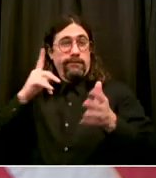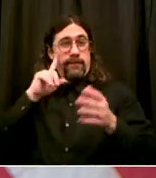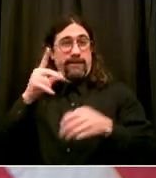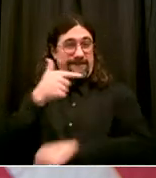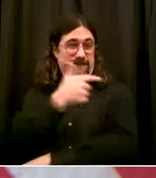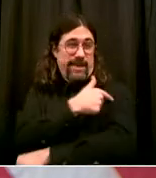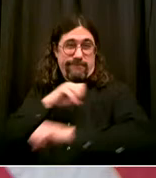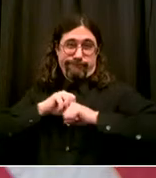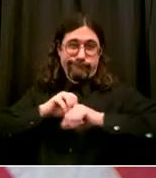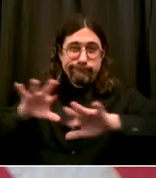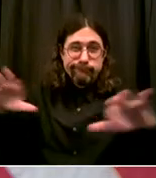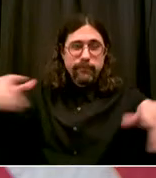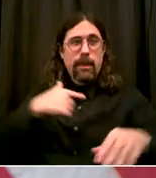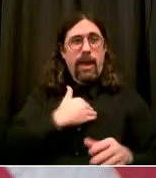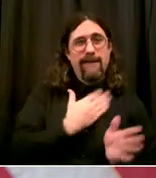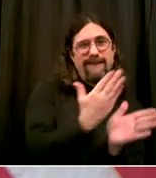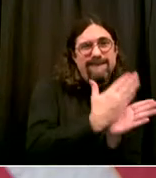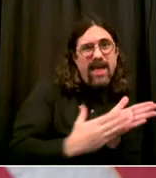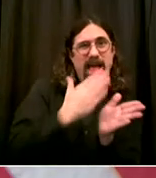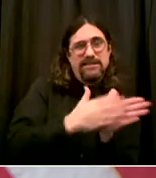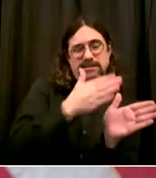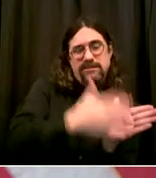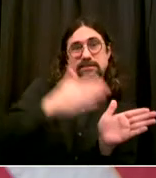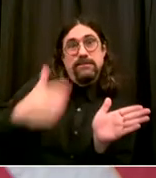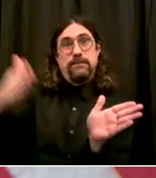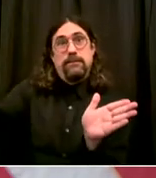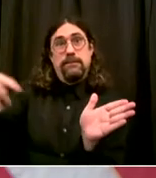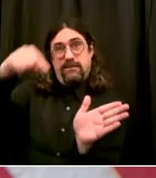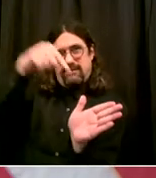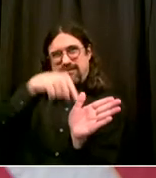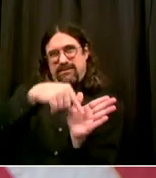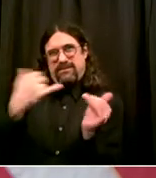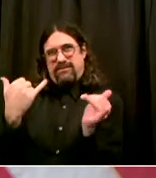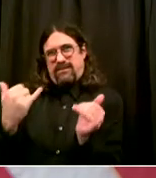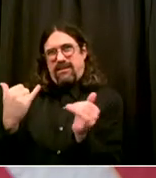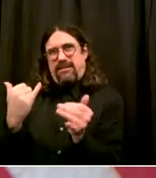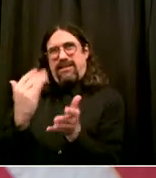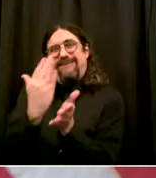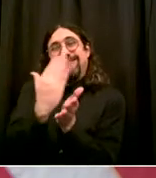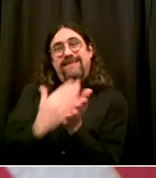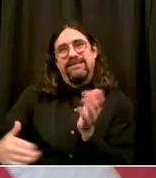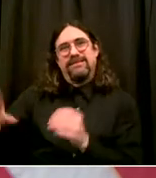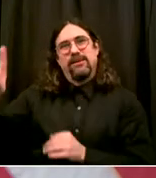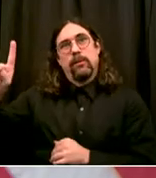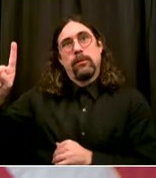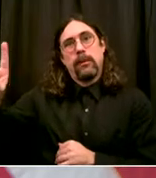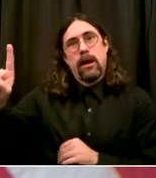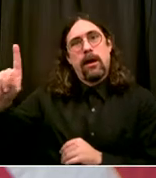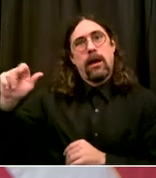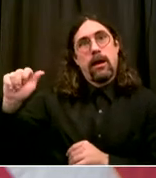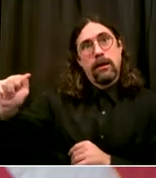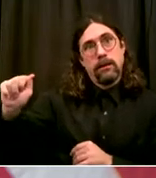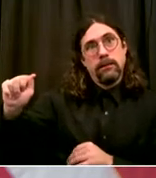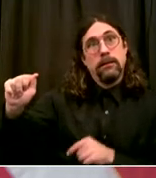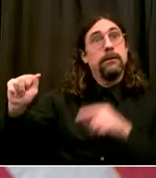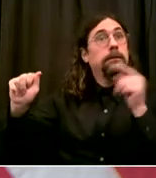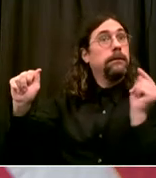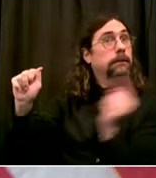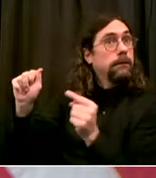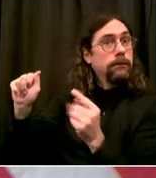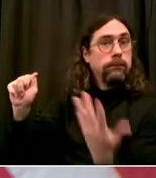other long-term care facilities. The estimate for New York City is that we actually have 1 million people just in those